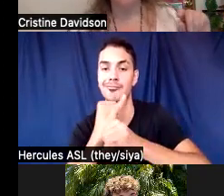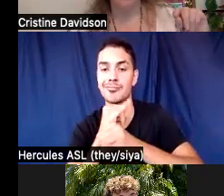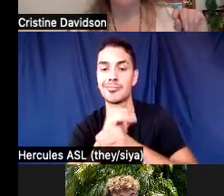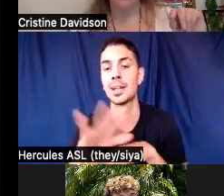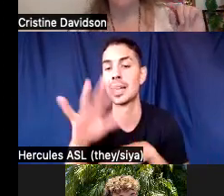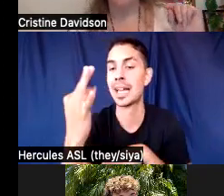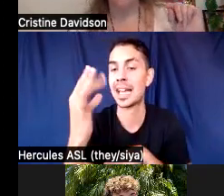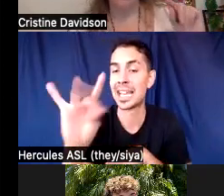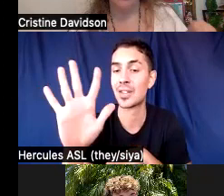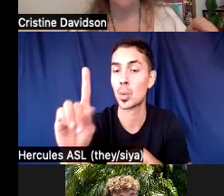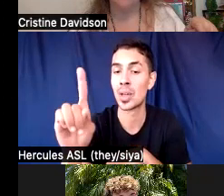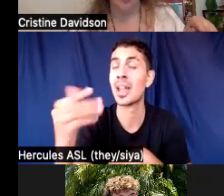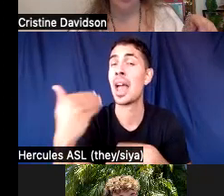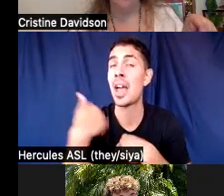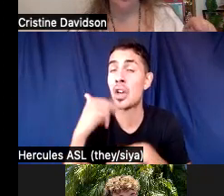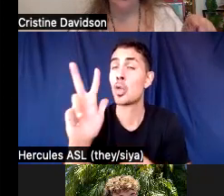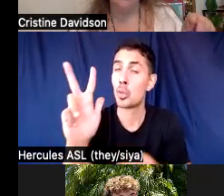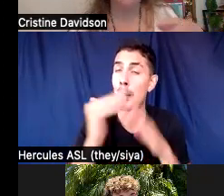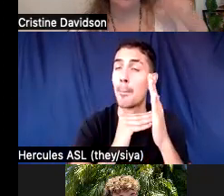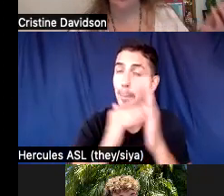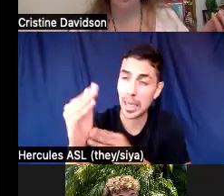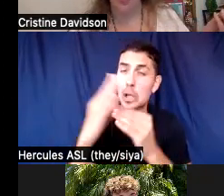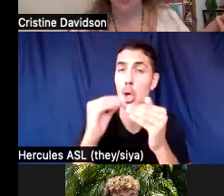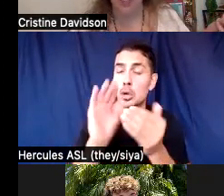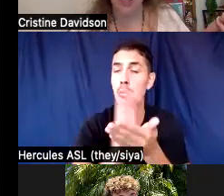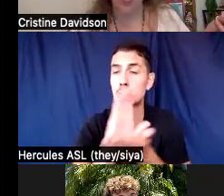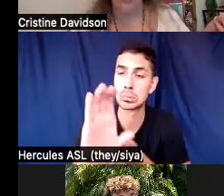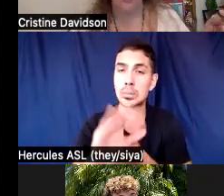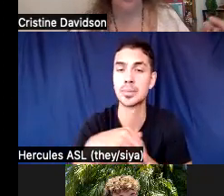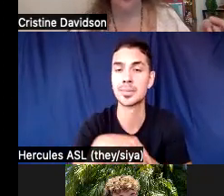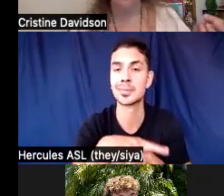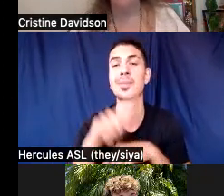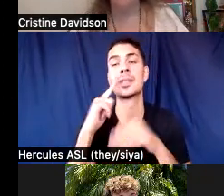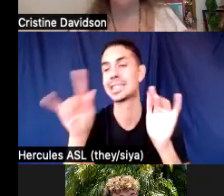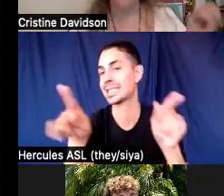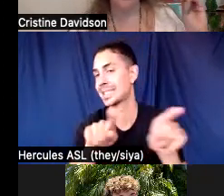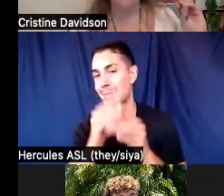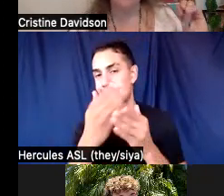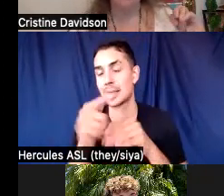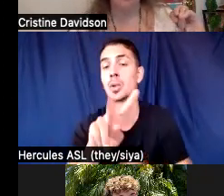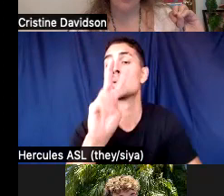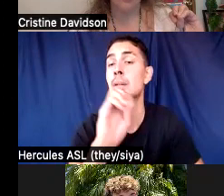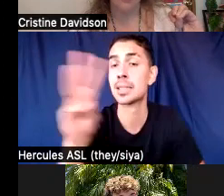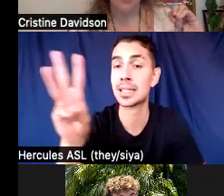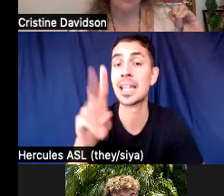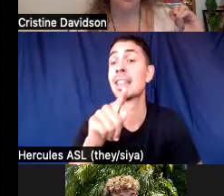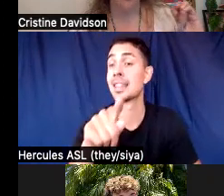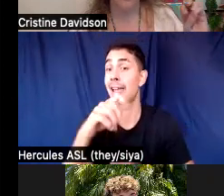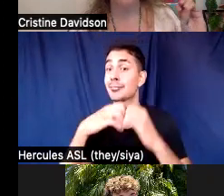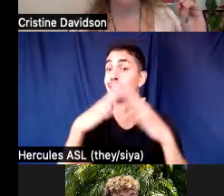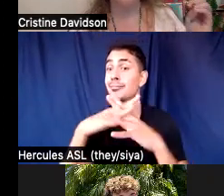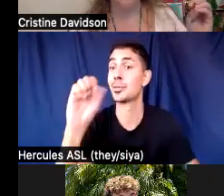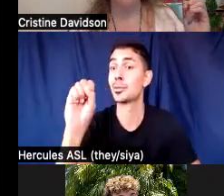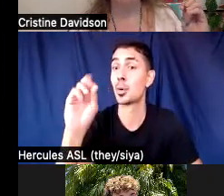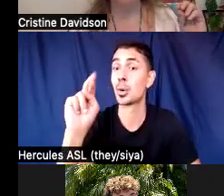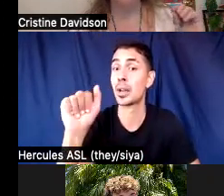the same kind of thing. They passed this law in 2006, but they didn't put any money towards it. So people couldn't get the software that they needed or